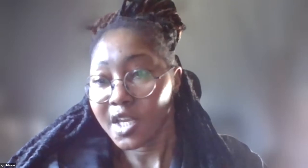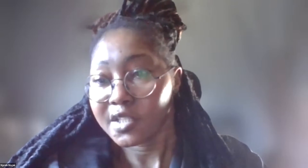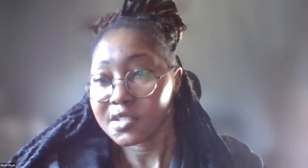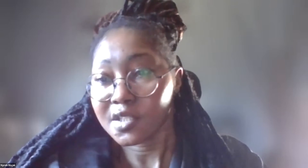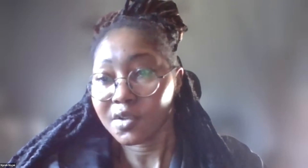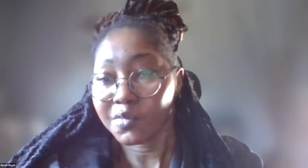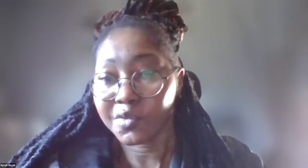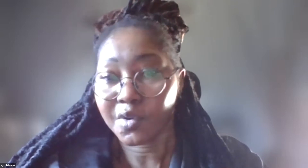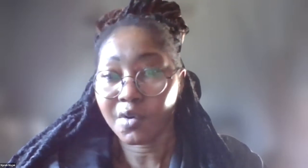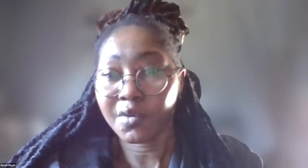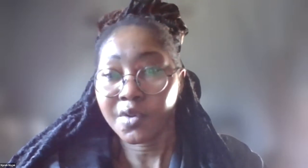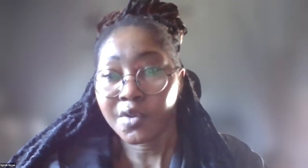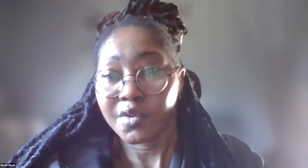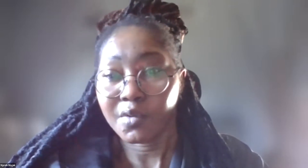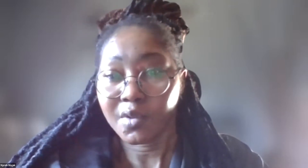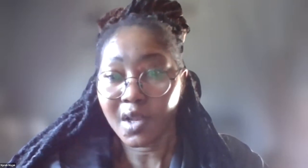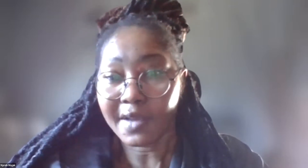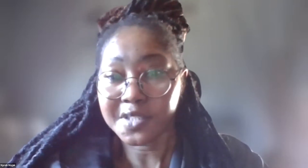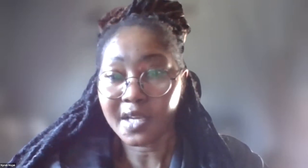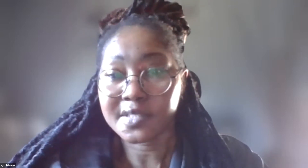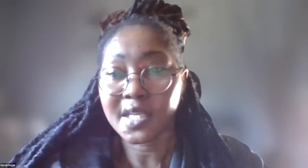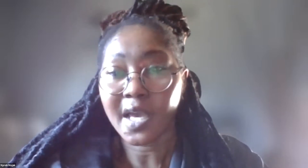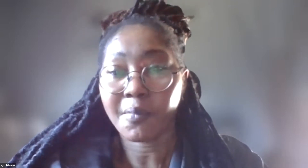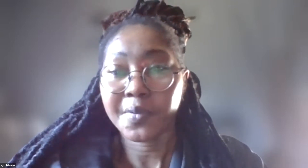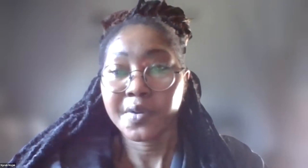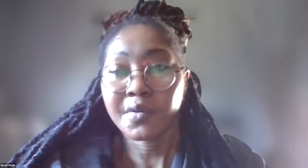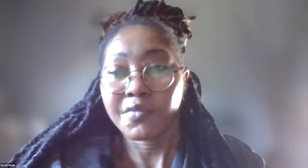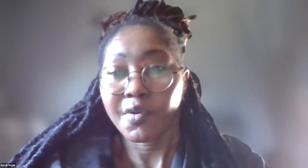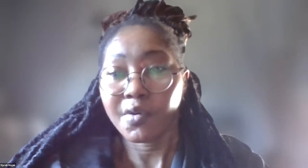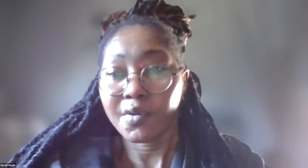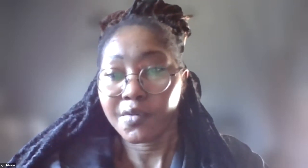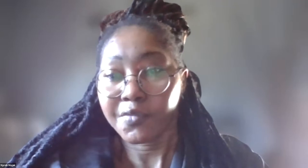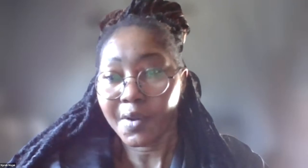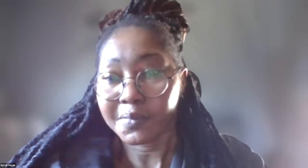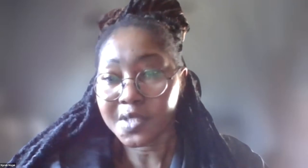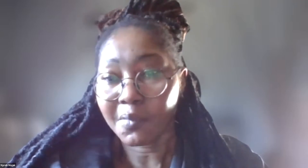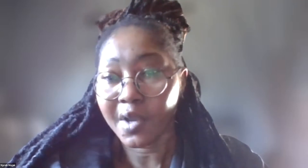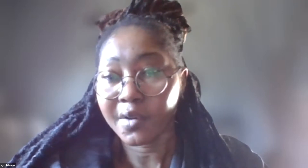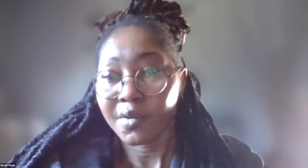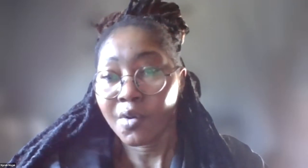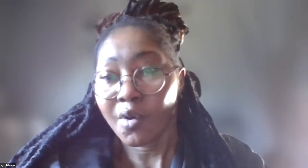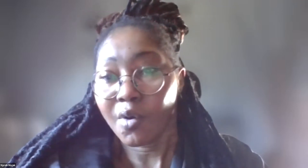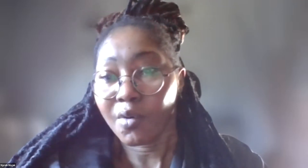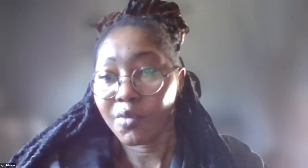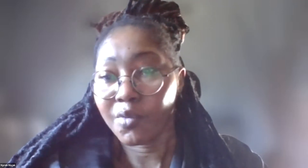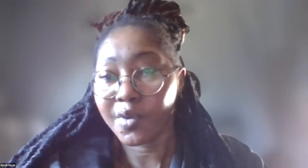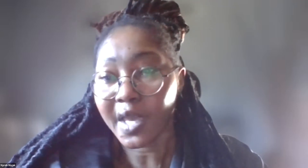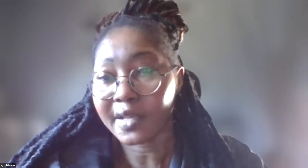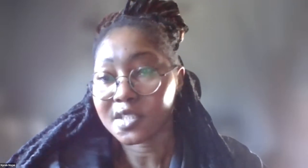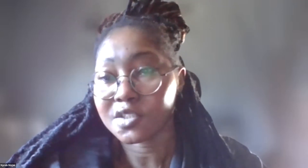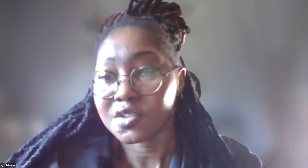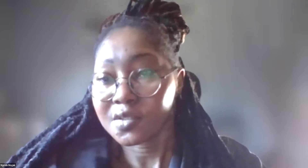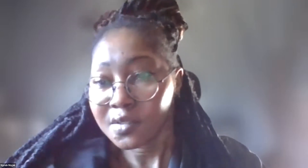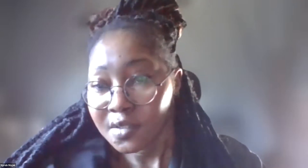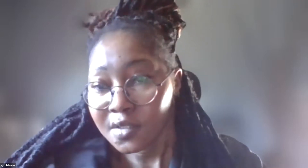changes in your mood or your lifestyle, seek help for from someone who